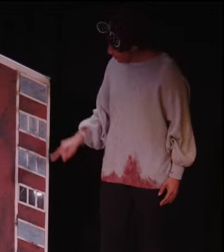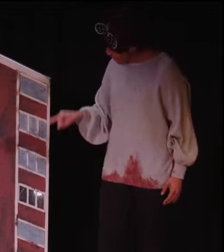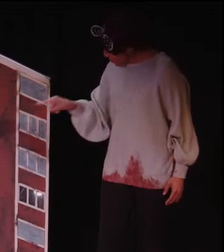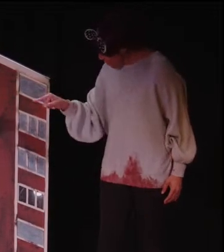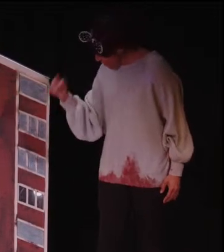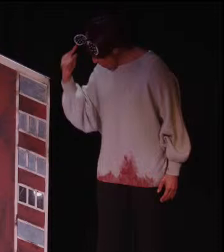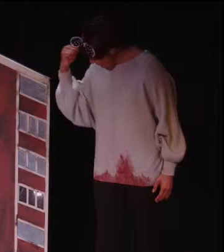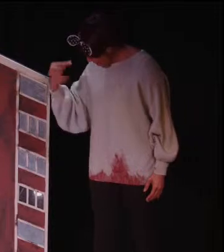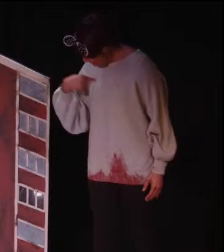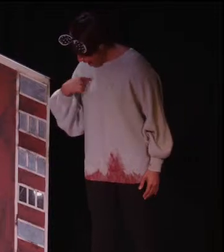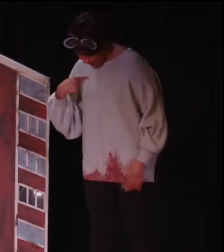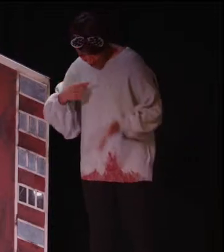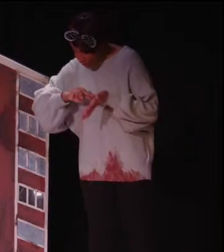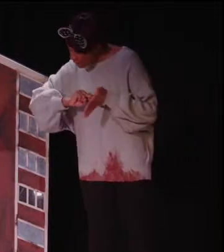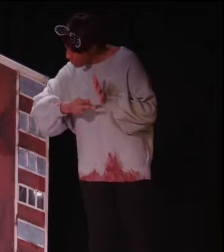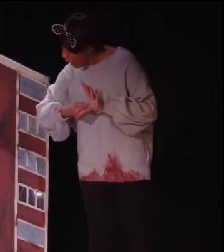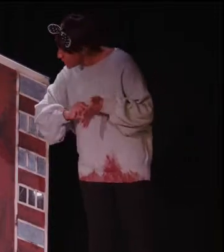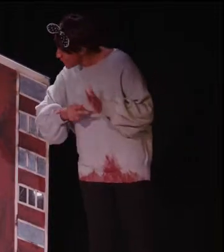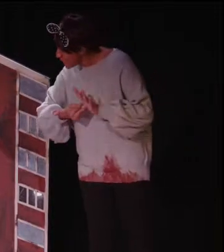yours.